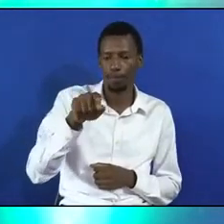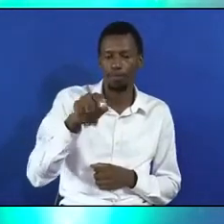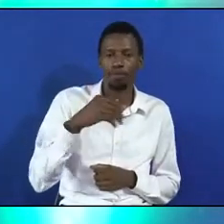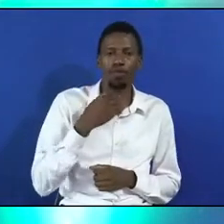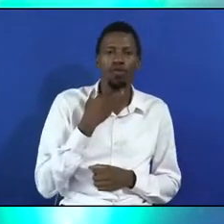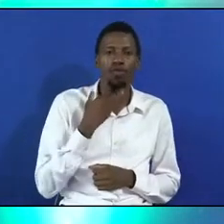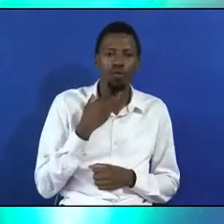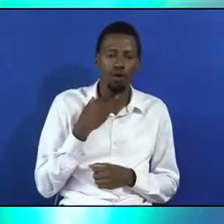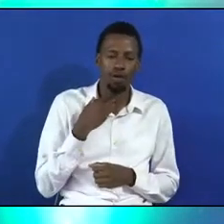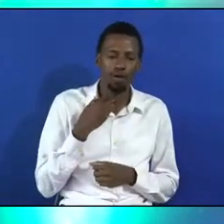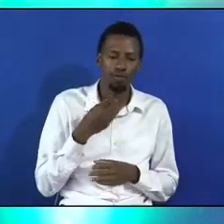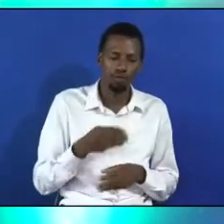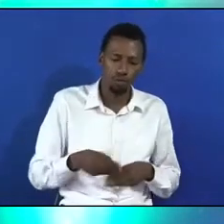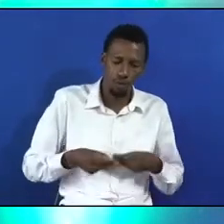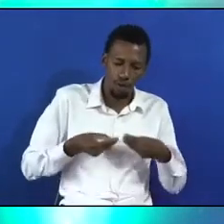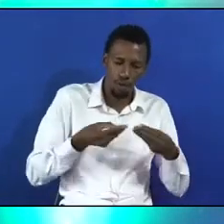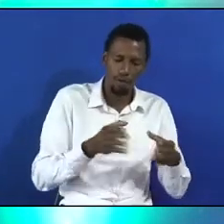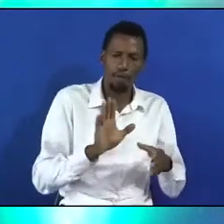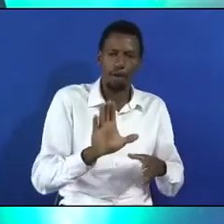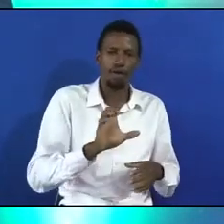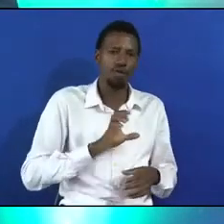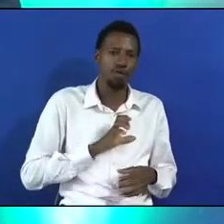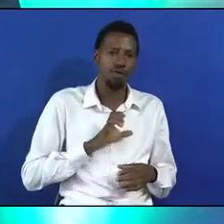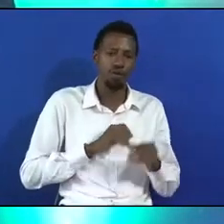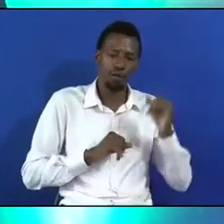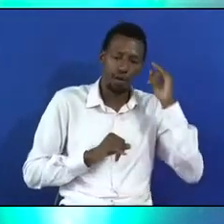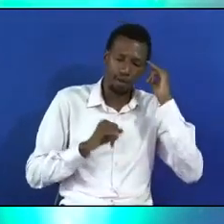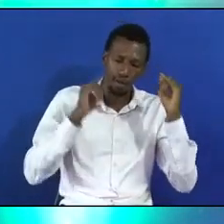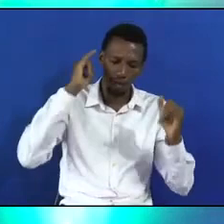wanted to bring his own merits,